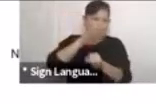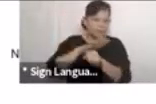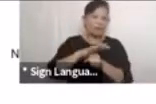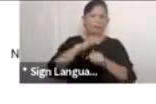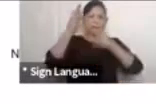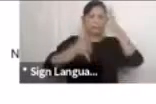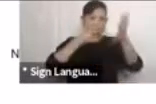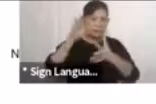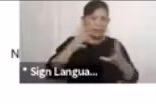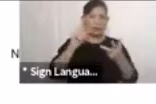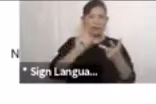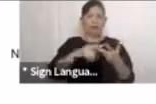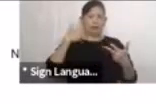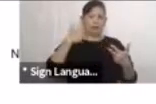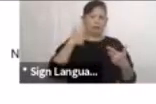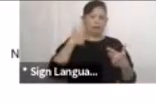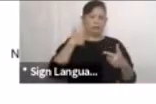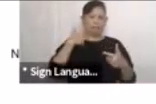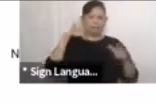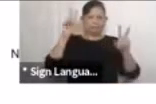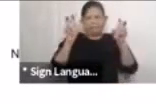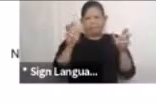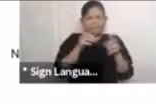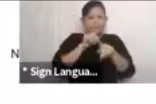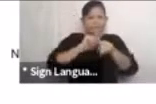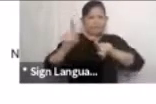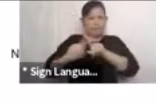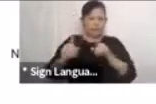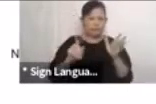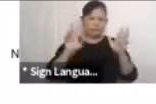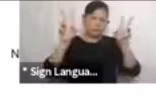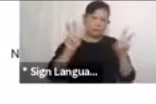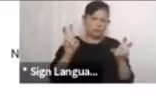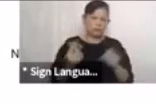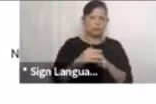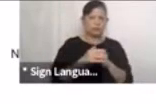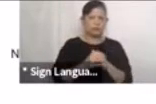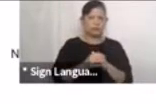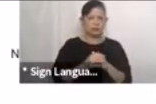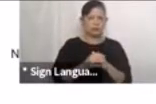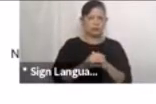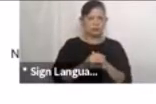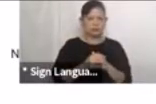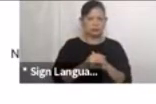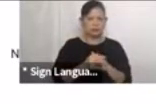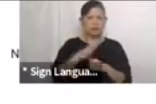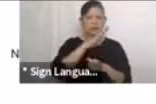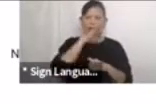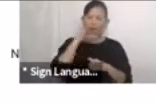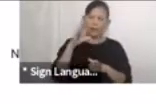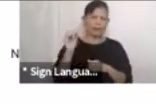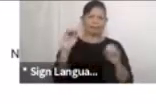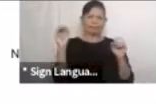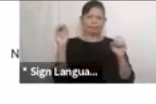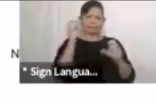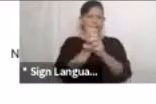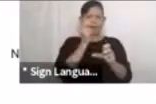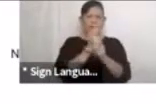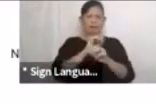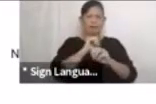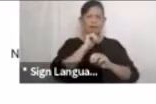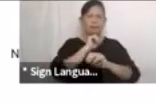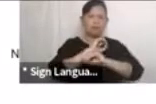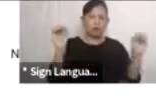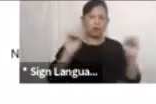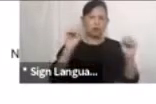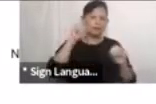Tanzila initially mentioned, generally people with disabilities are perceived as non-sexual beings, so it's very, there's a lot